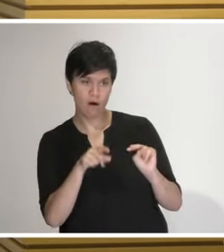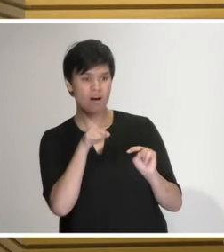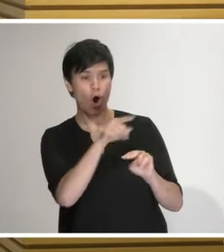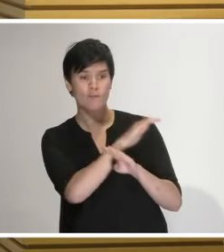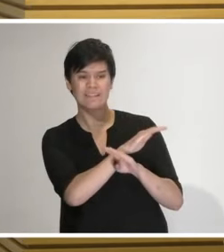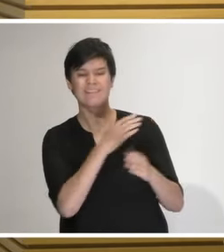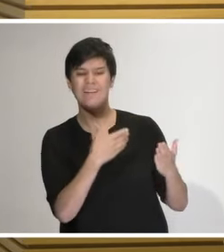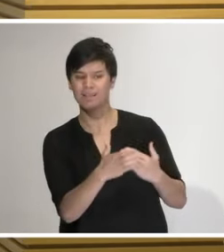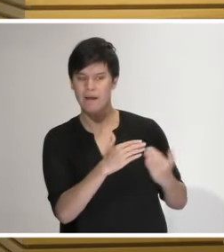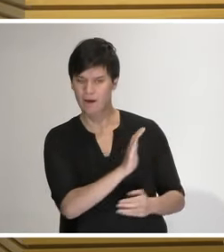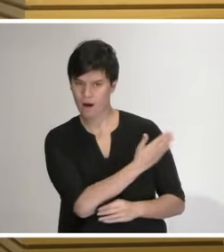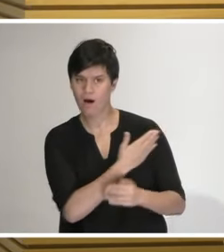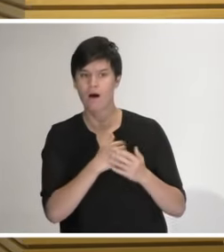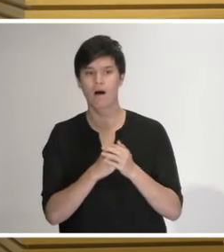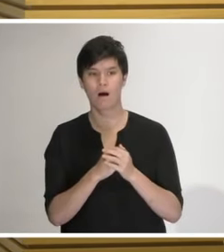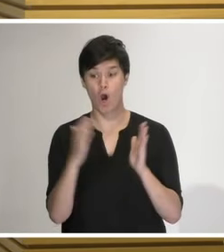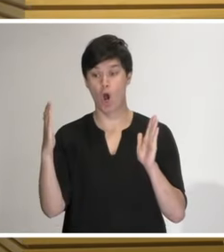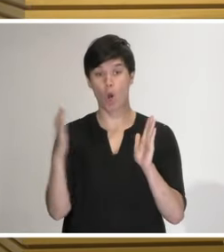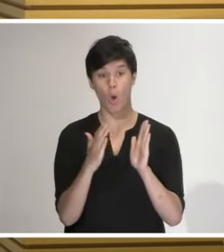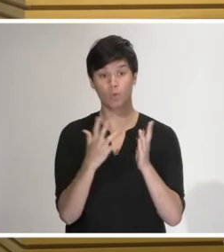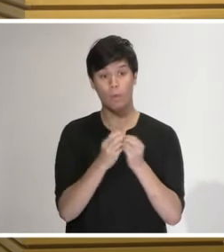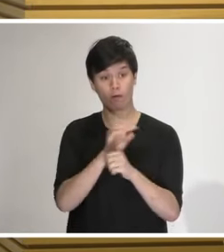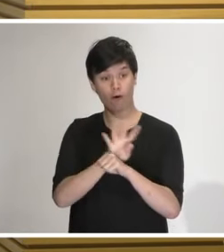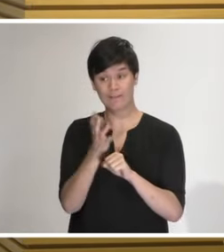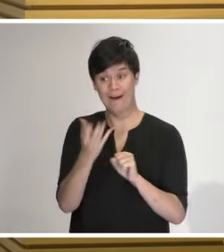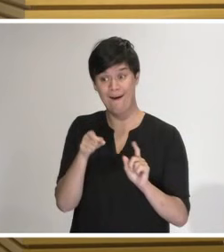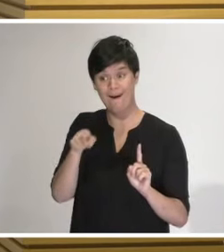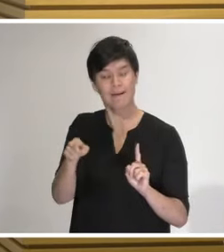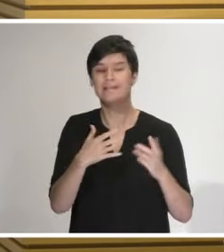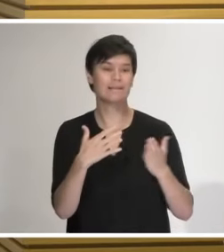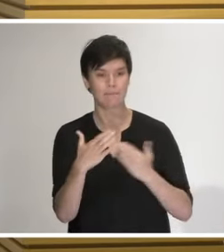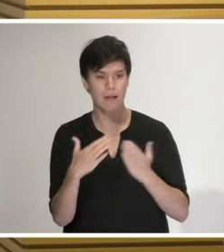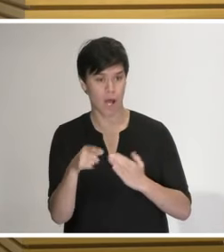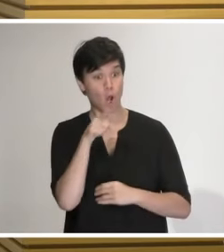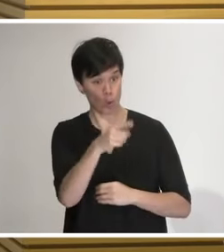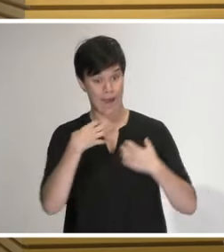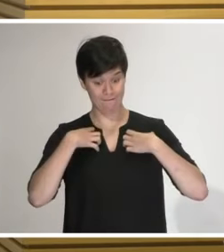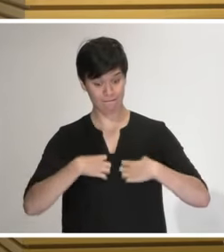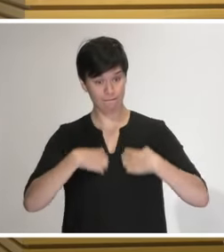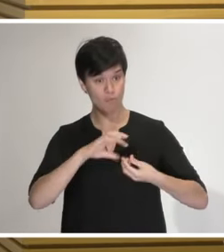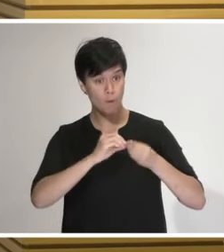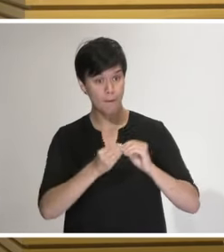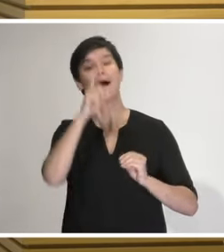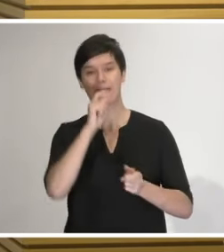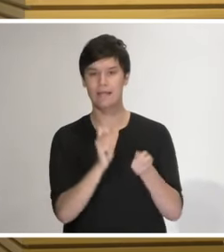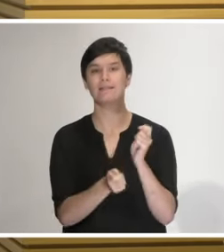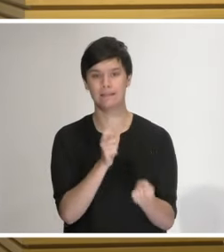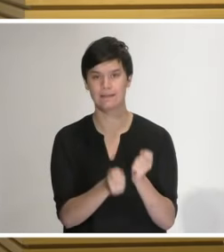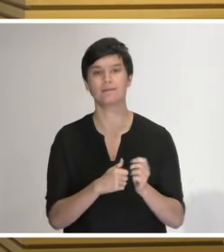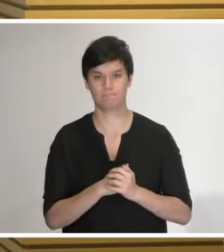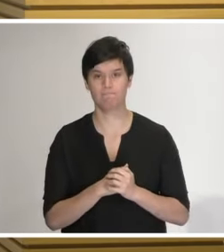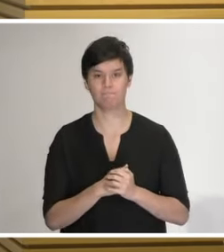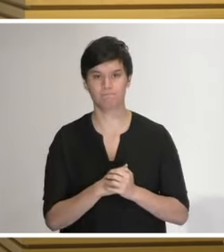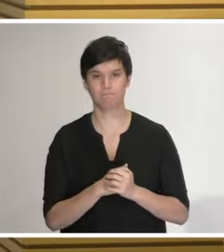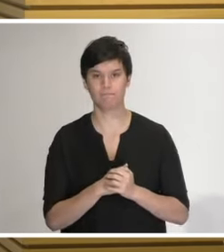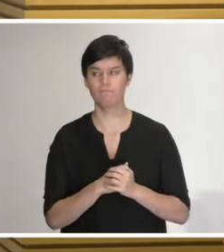to look for, and it is now with or without fever. Fever is no longer an essential symptom. It's respiratory, but you said it was respiratory